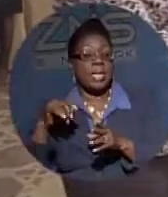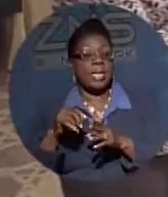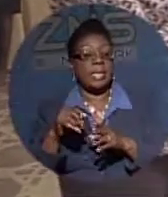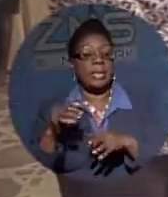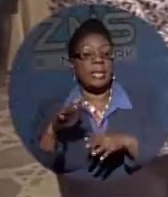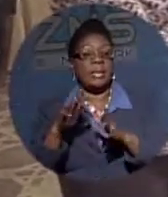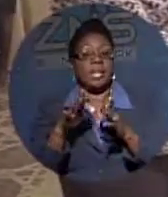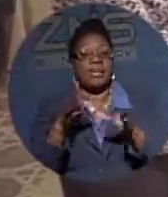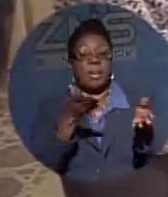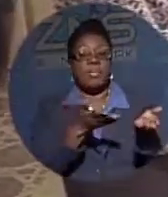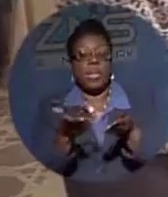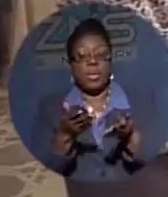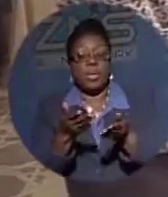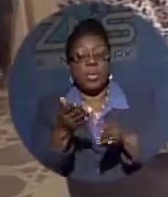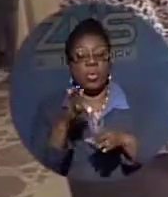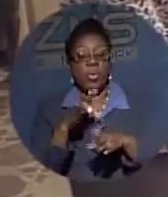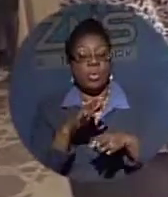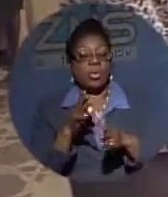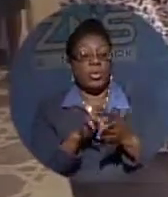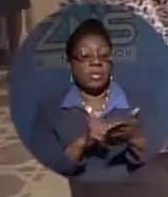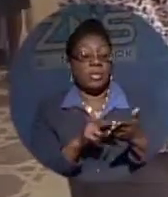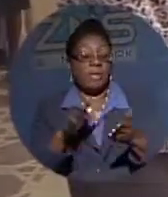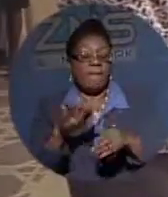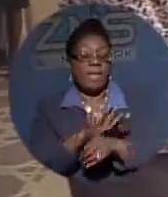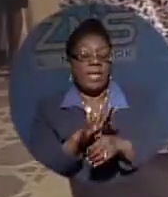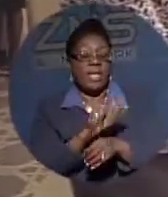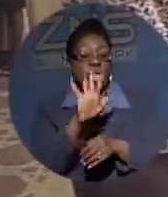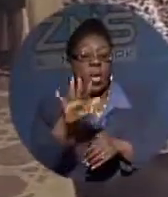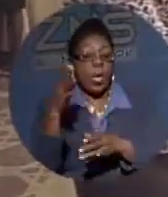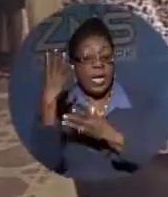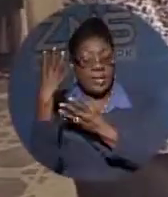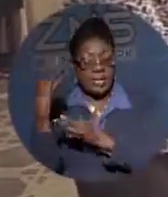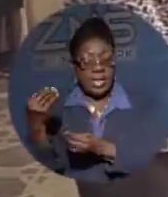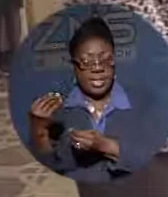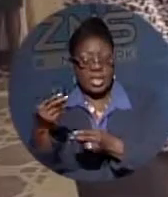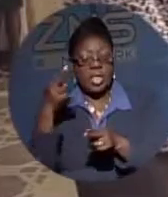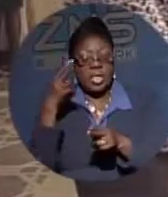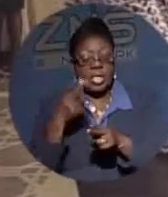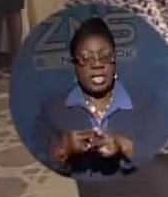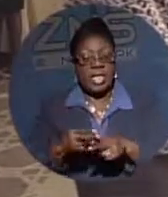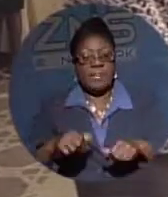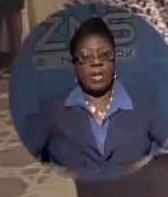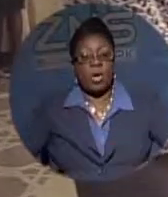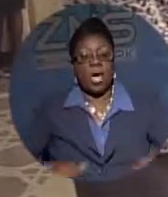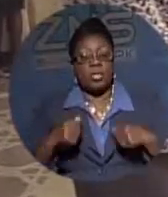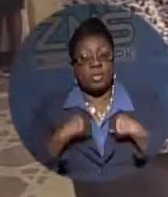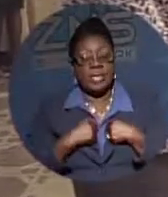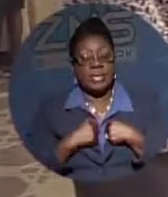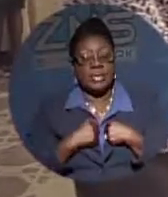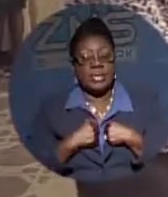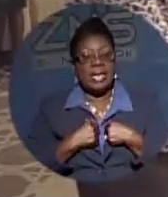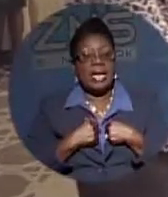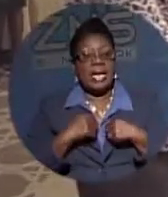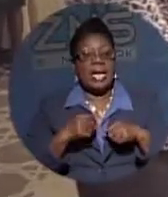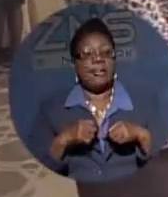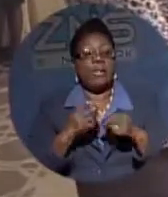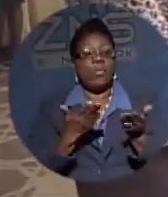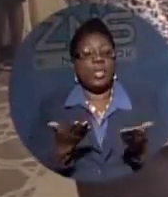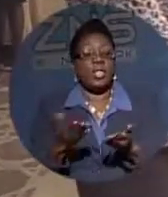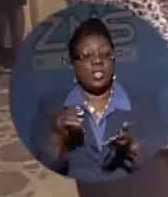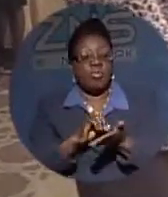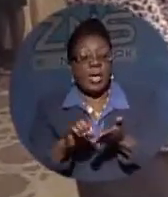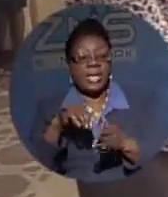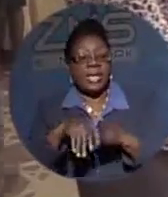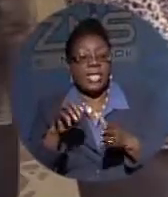itself, where you're just asked to fill in basic information, your name, your address, and we would love you to put in your